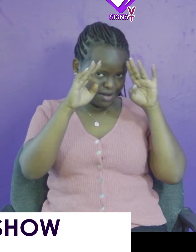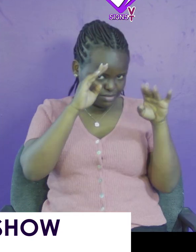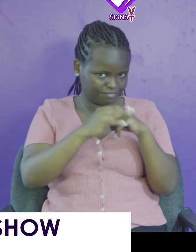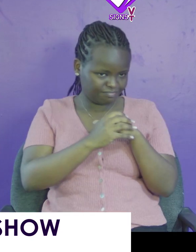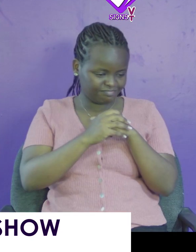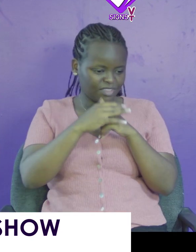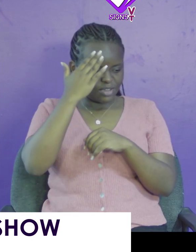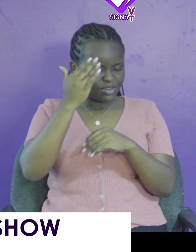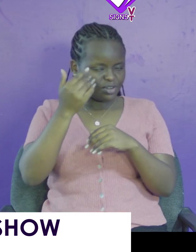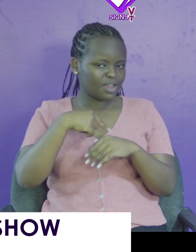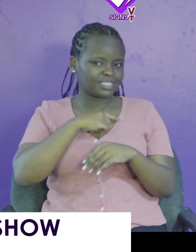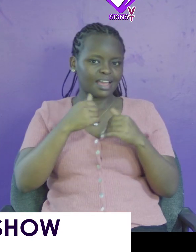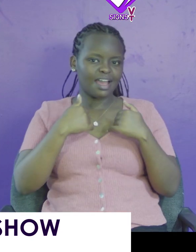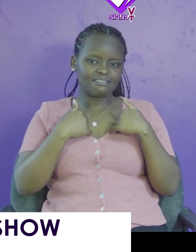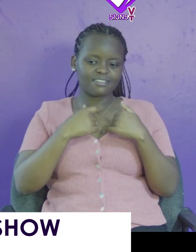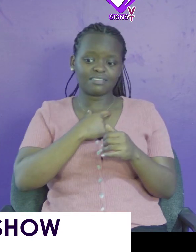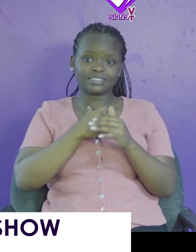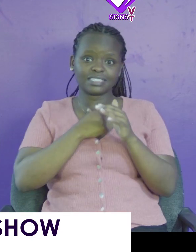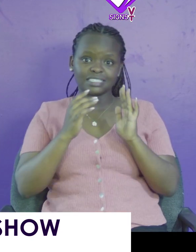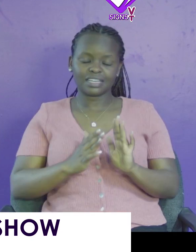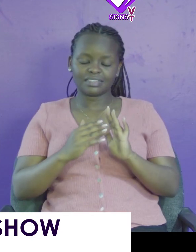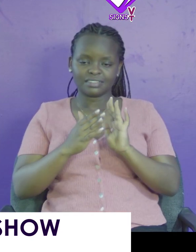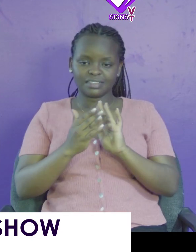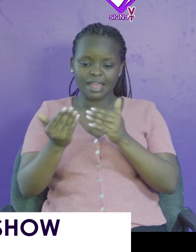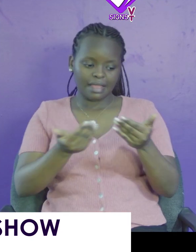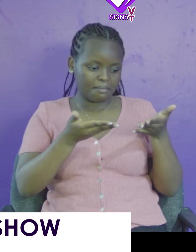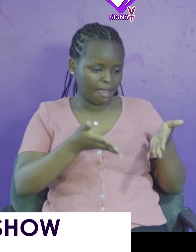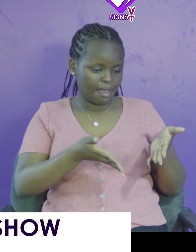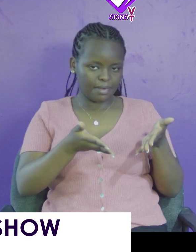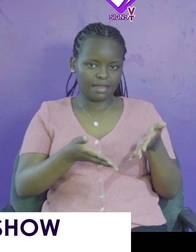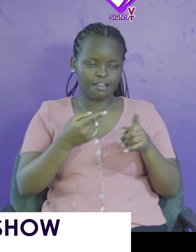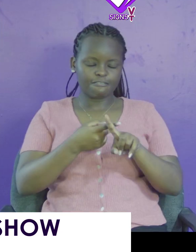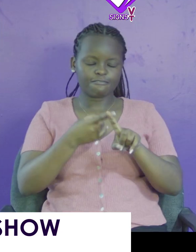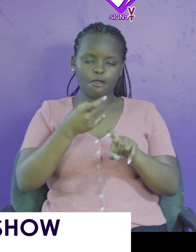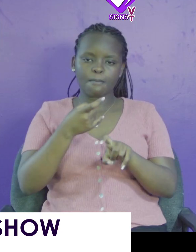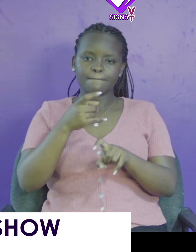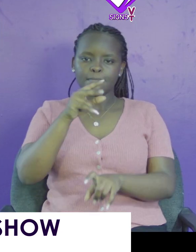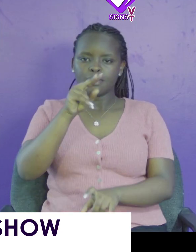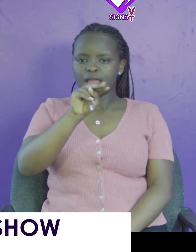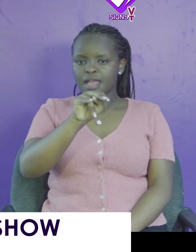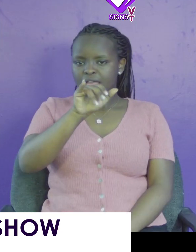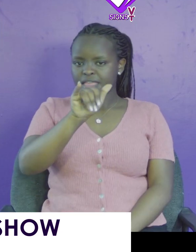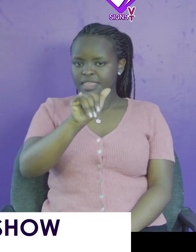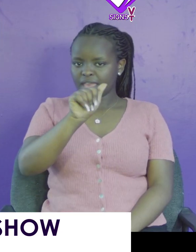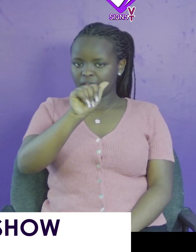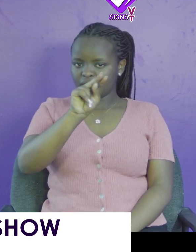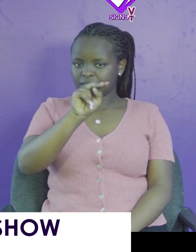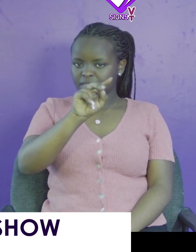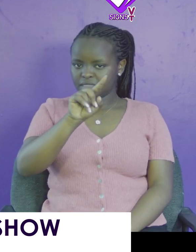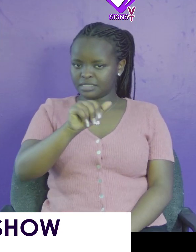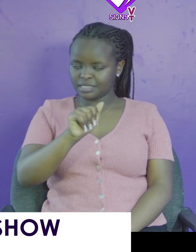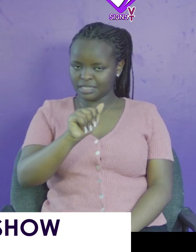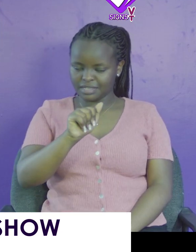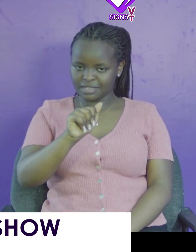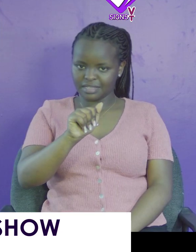know we have a guest that comes here. It's called Amono. Amono. From Nyanza. Oh, it's different. I mean, now you are